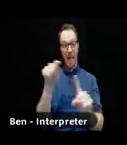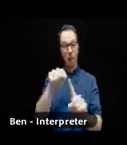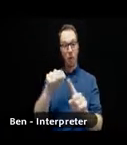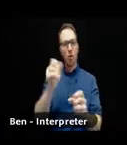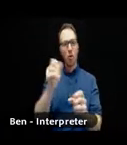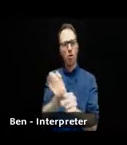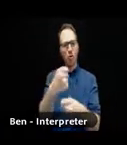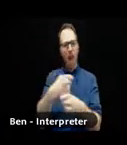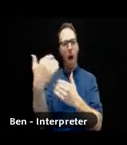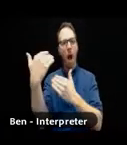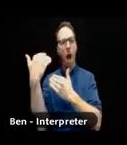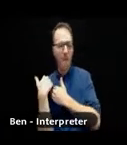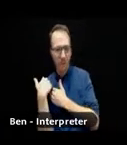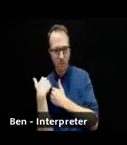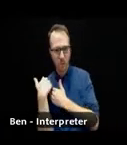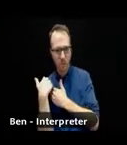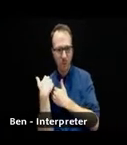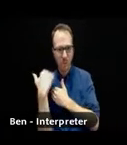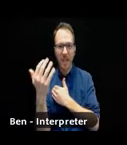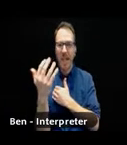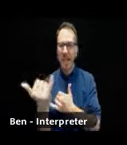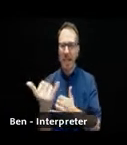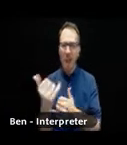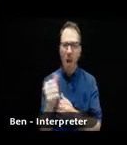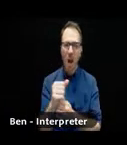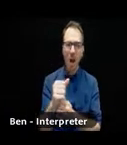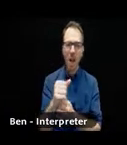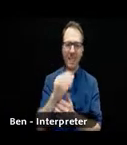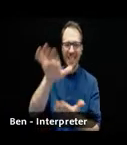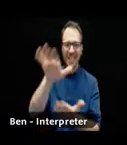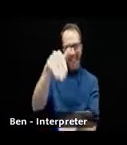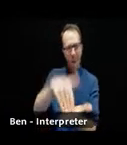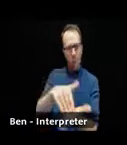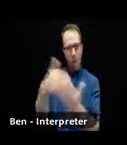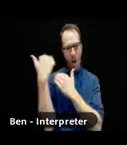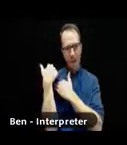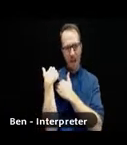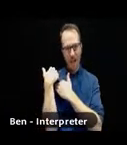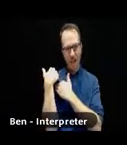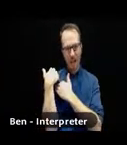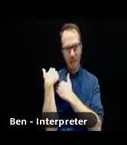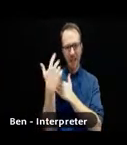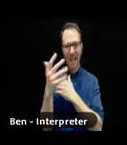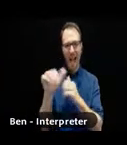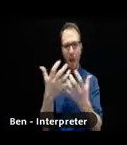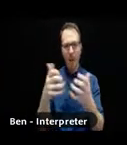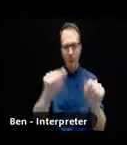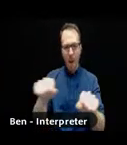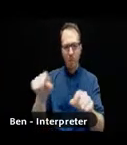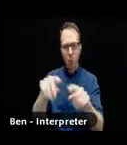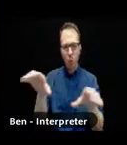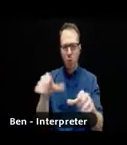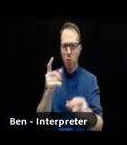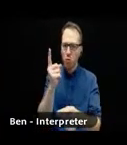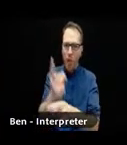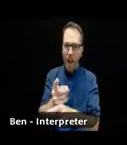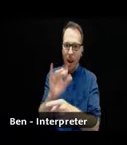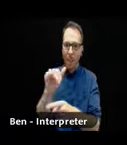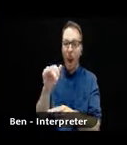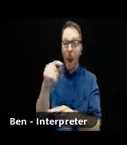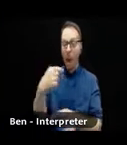obligations, and that the central obligation is to the degree that it's possible, to do right by the folks that